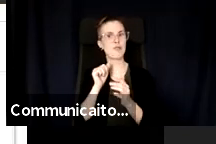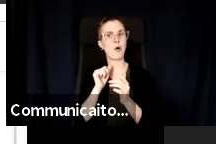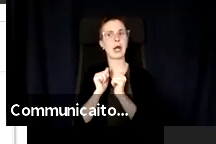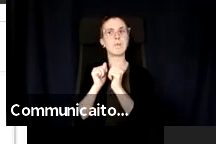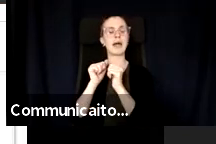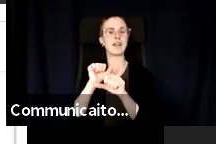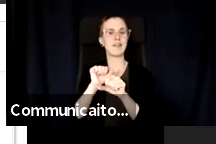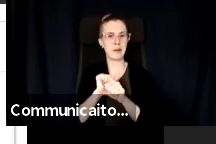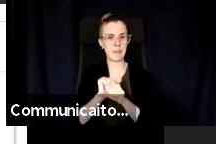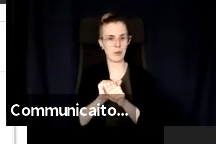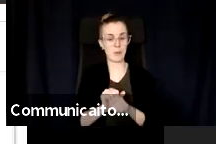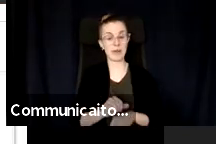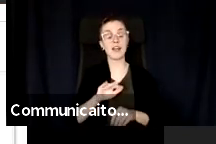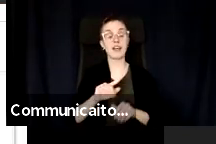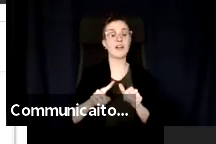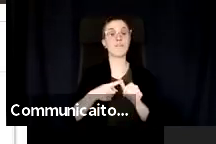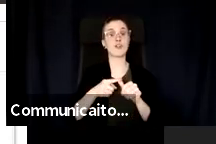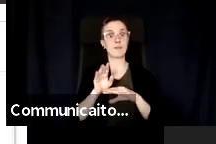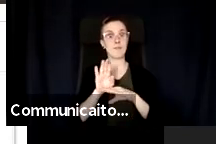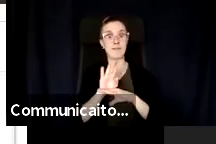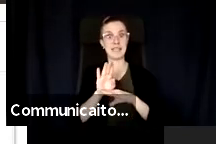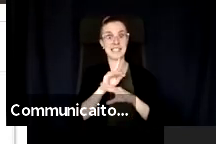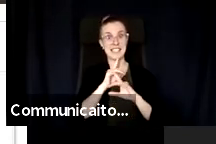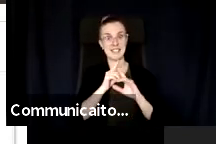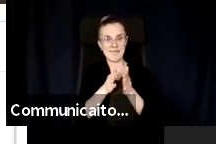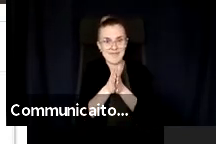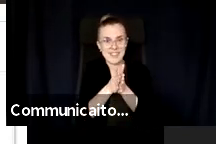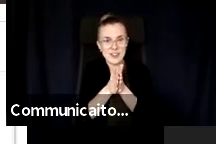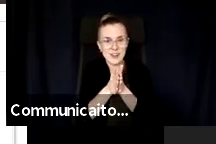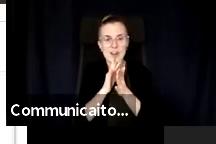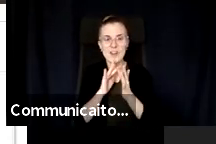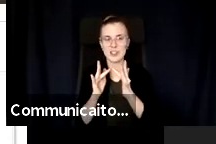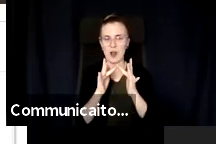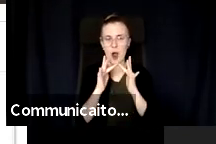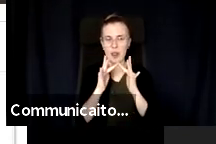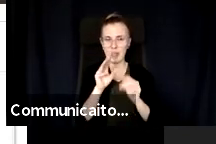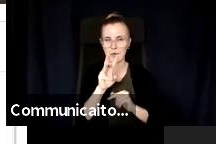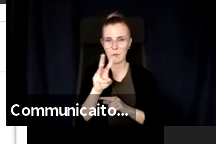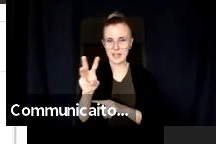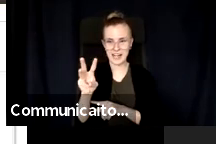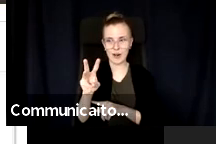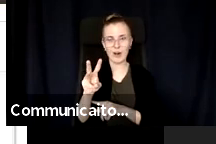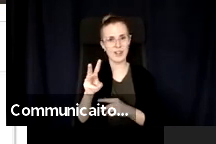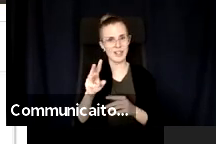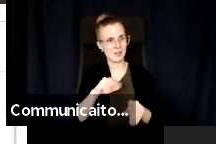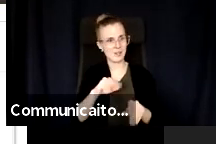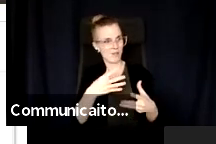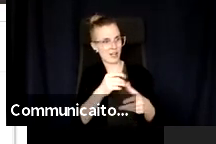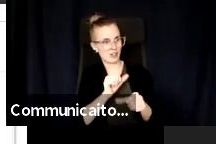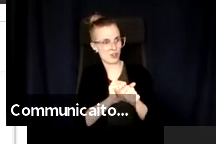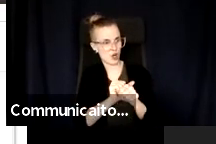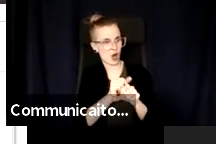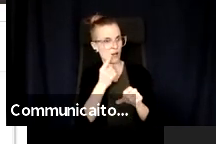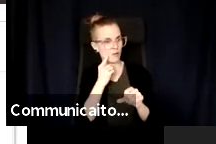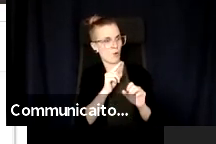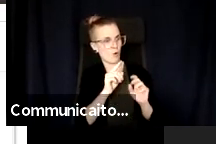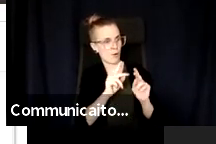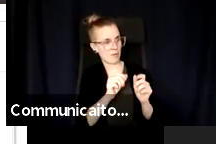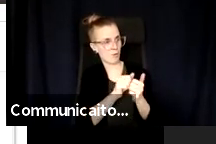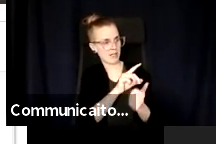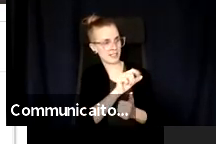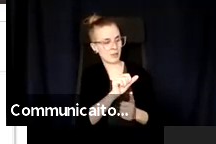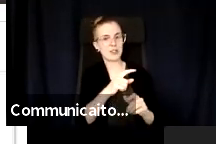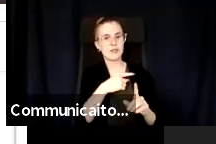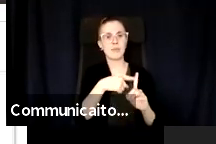Impact's first business venture is Soap Hope, an online retailer that employs people with disabilities and gives back to the disability